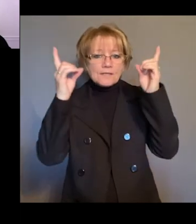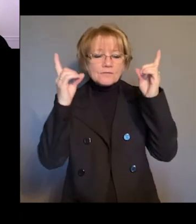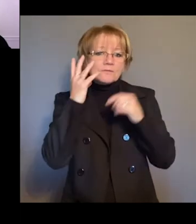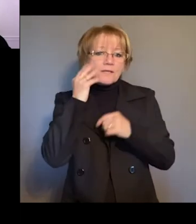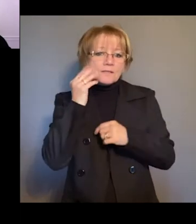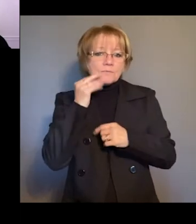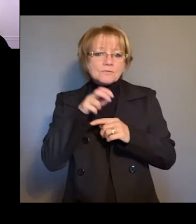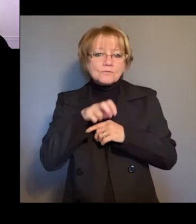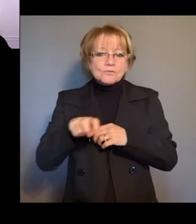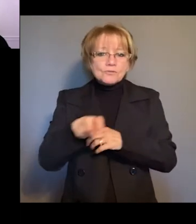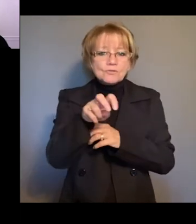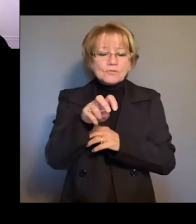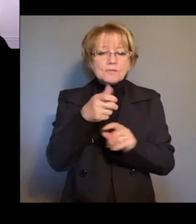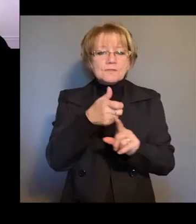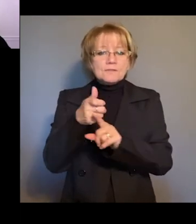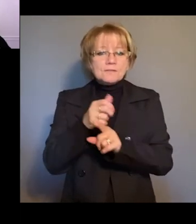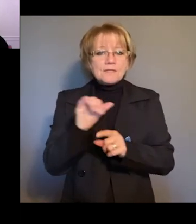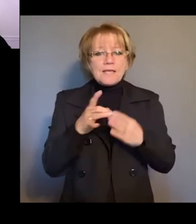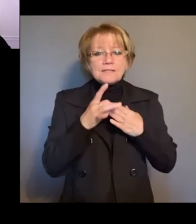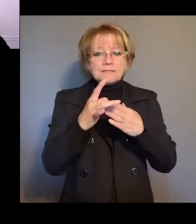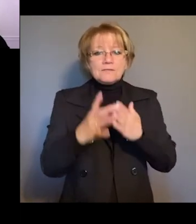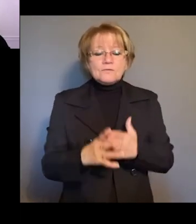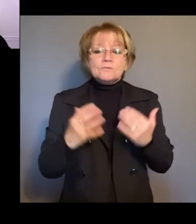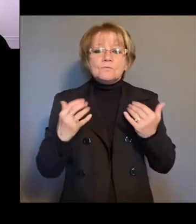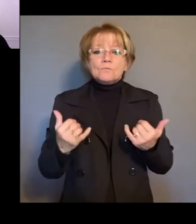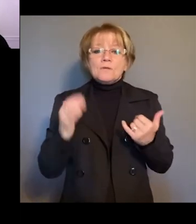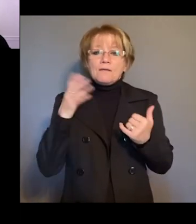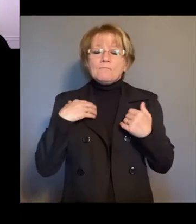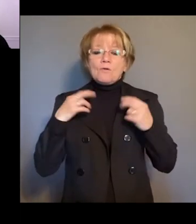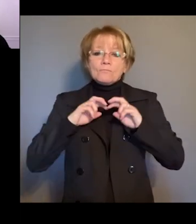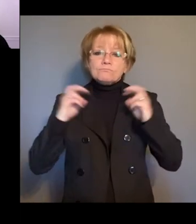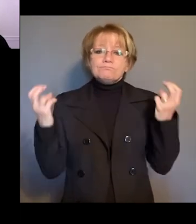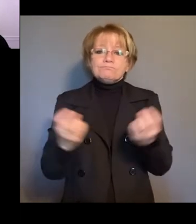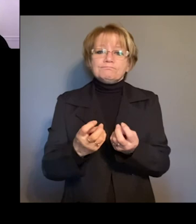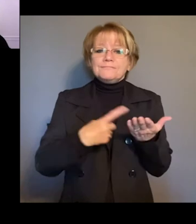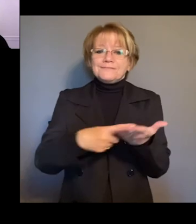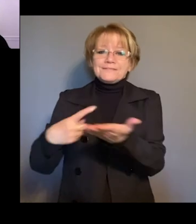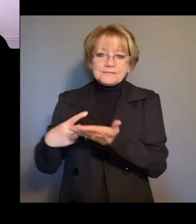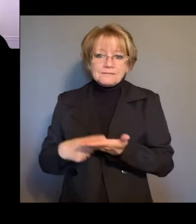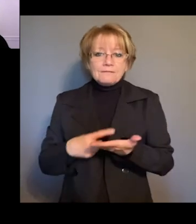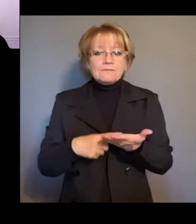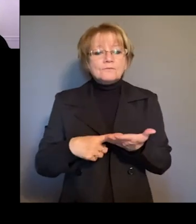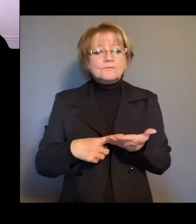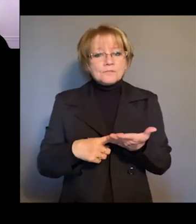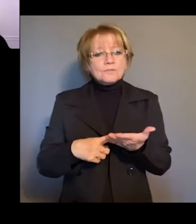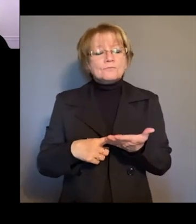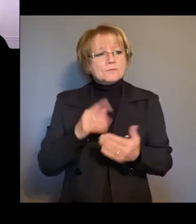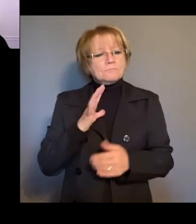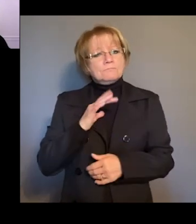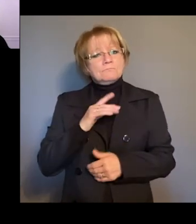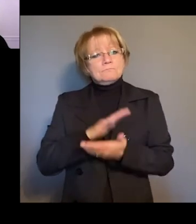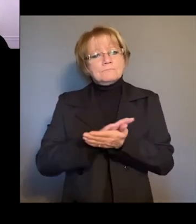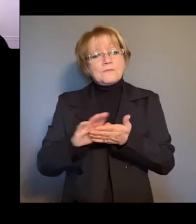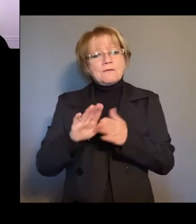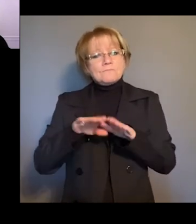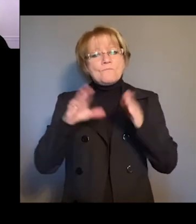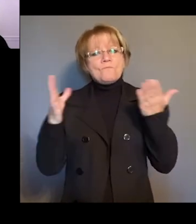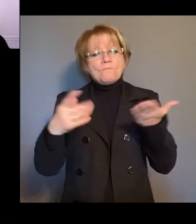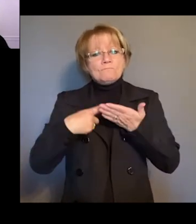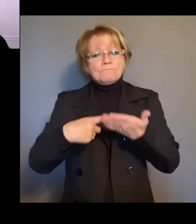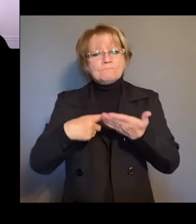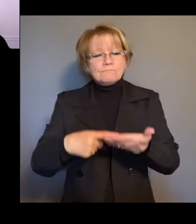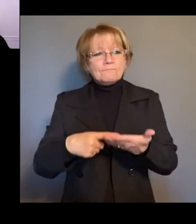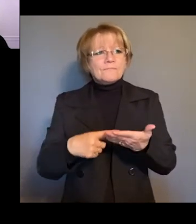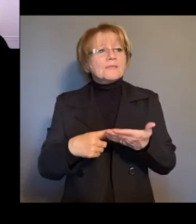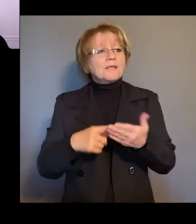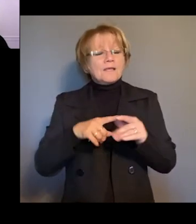And as leaders, taking a roundtable approach, and the panelists, we had a great open discussion and about conversations